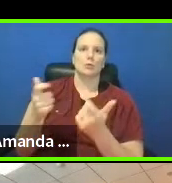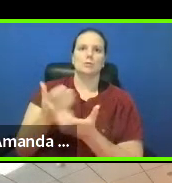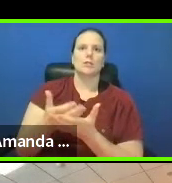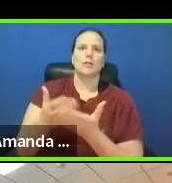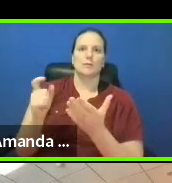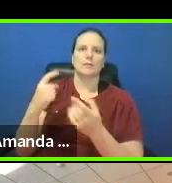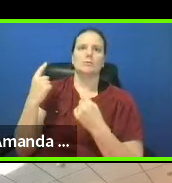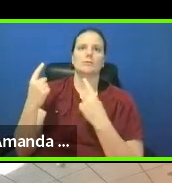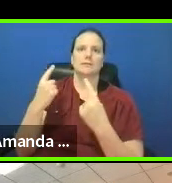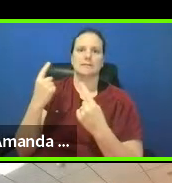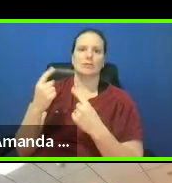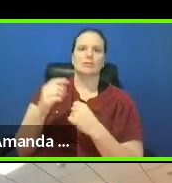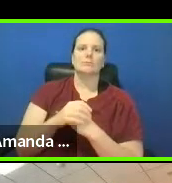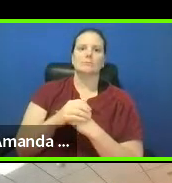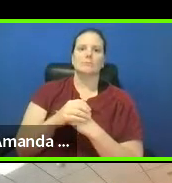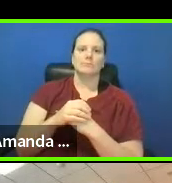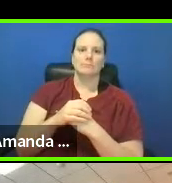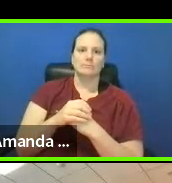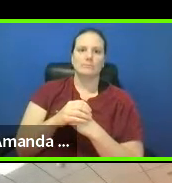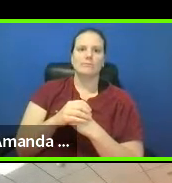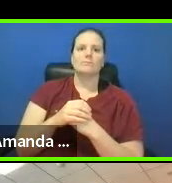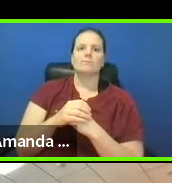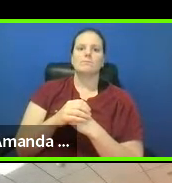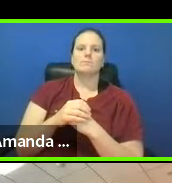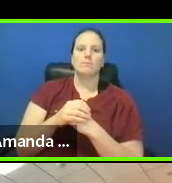need to consider. And